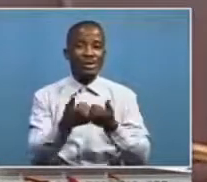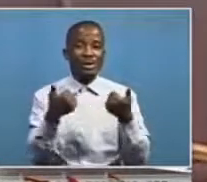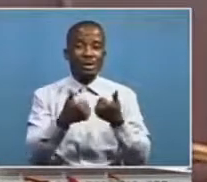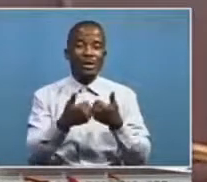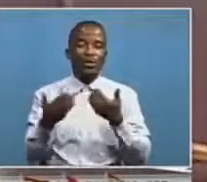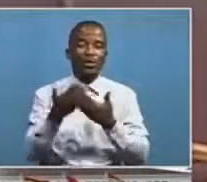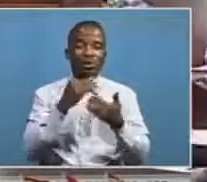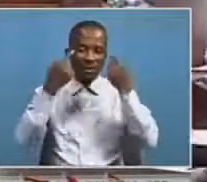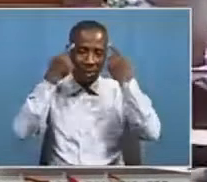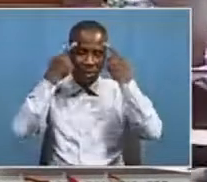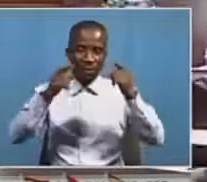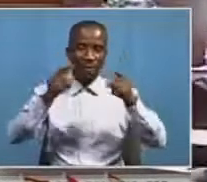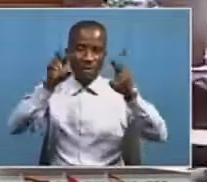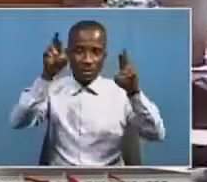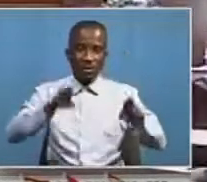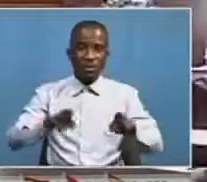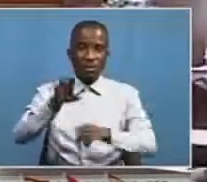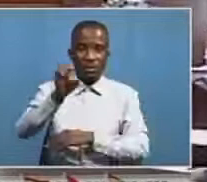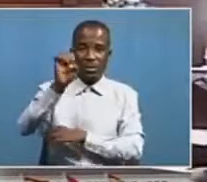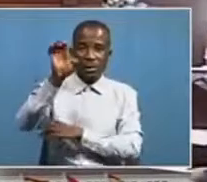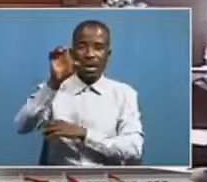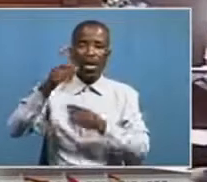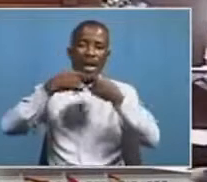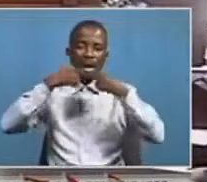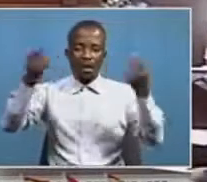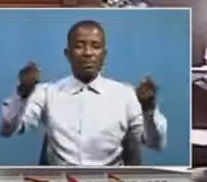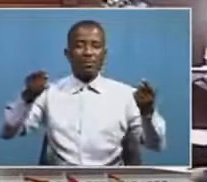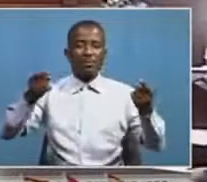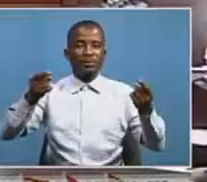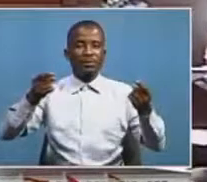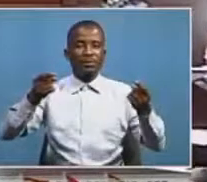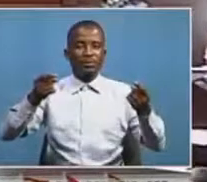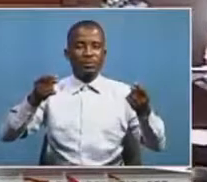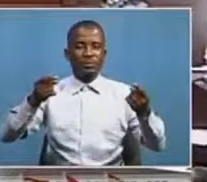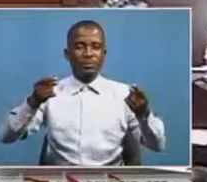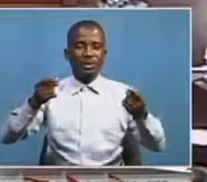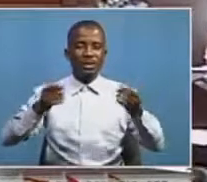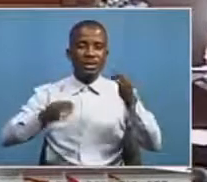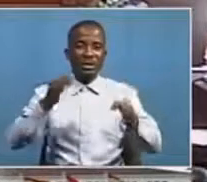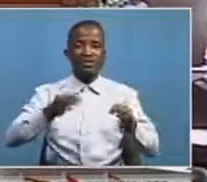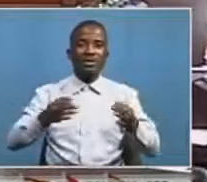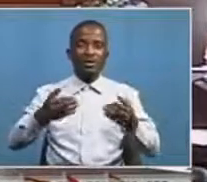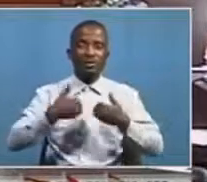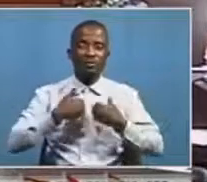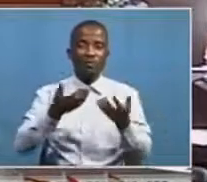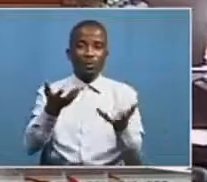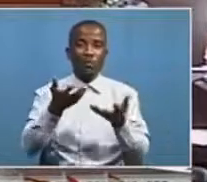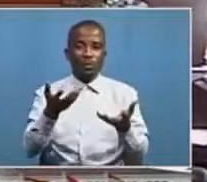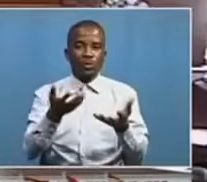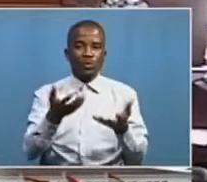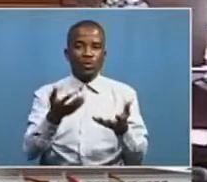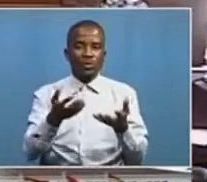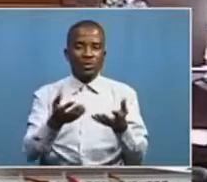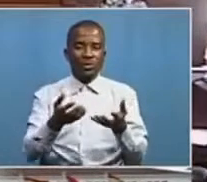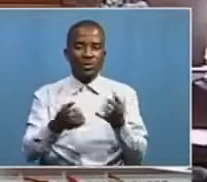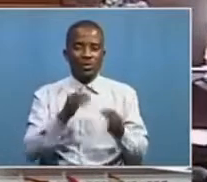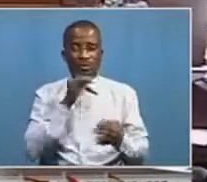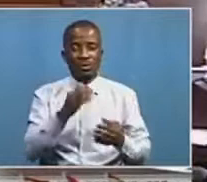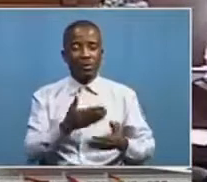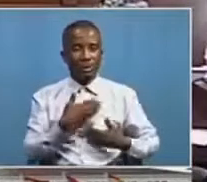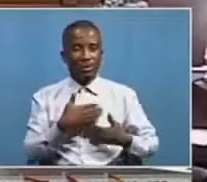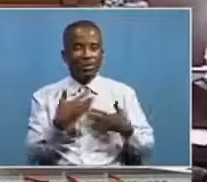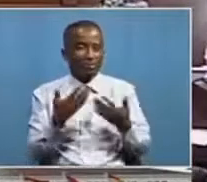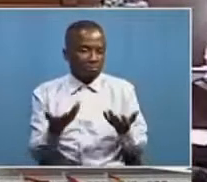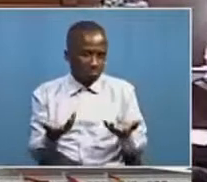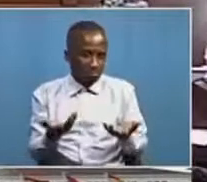of the results declared by the chairperson or the first respondent if he is so aggrieved. The petitioner by this